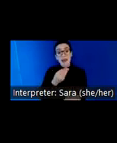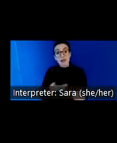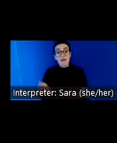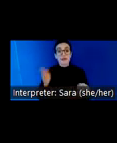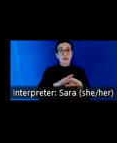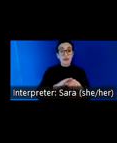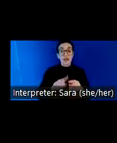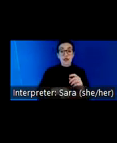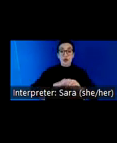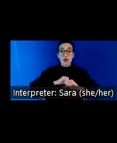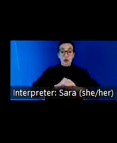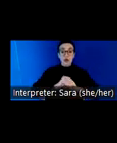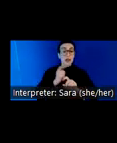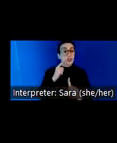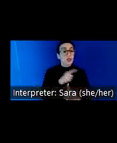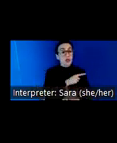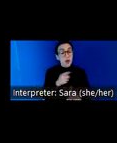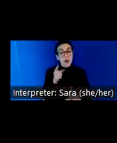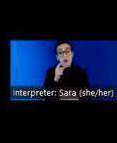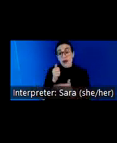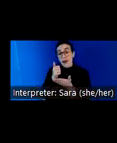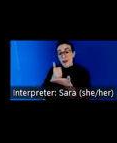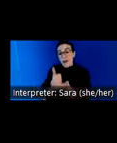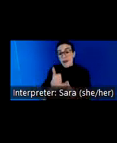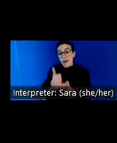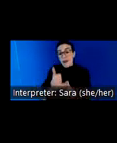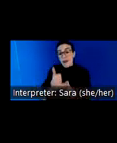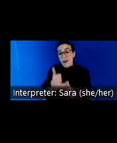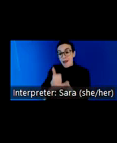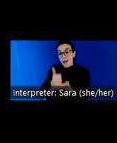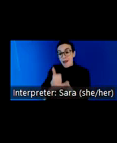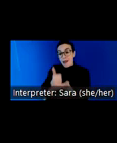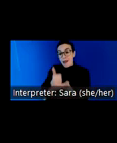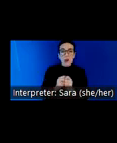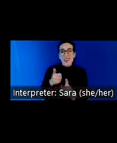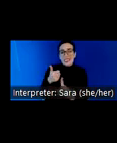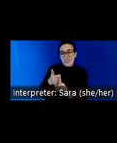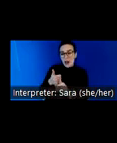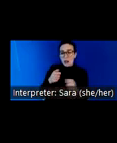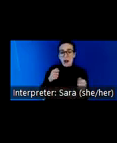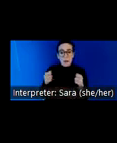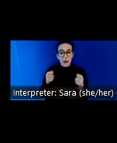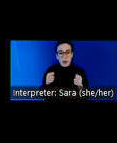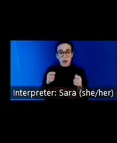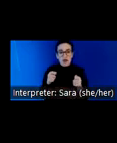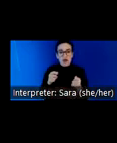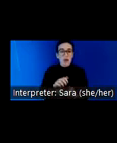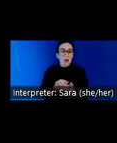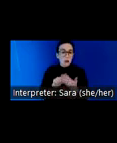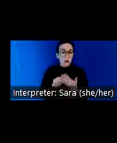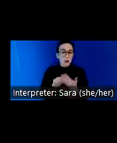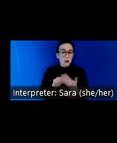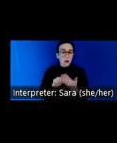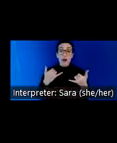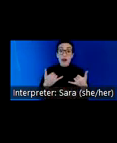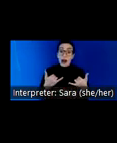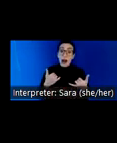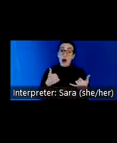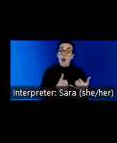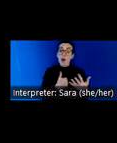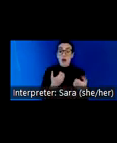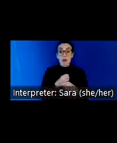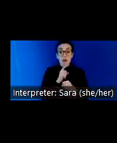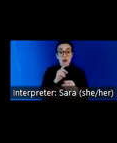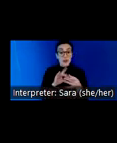support others with self-managed abortions. For now, the message that we really want to make sure everyone has is that